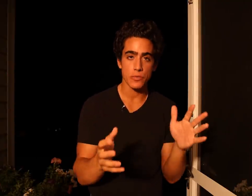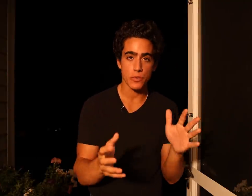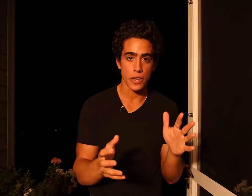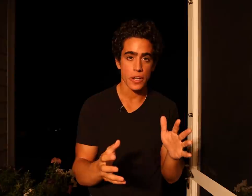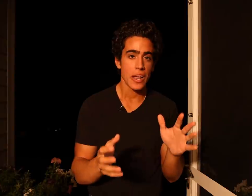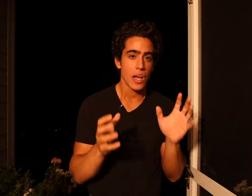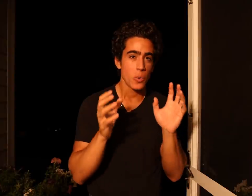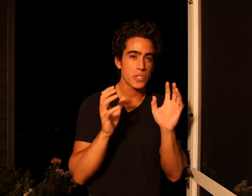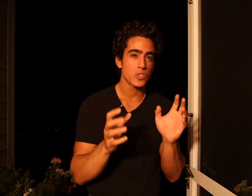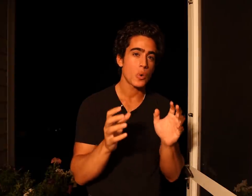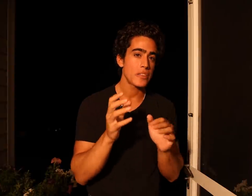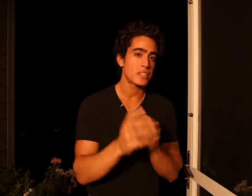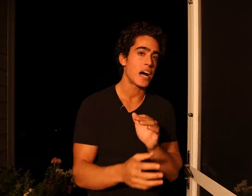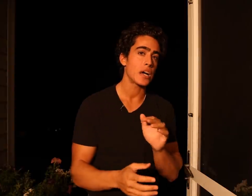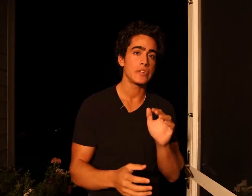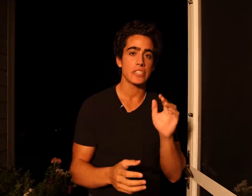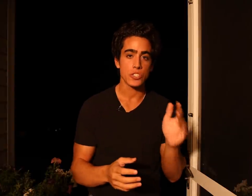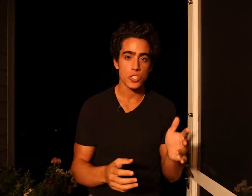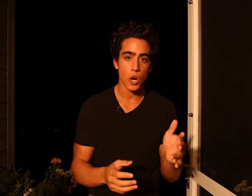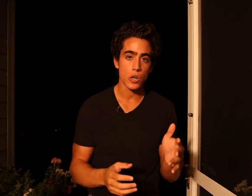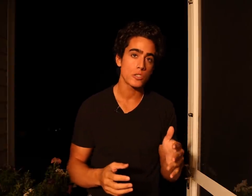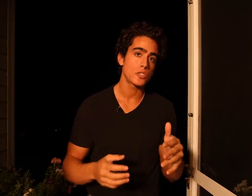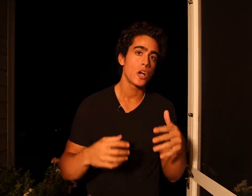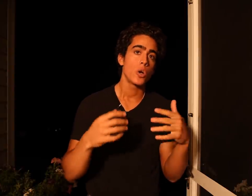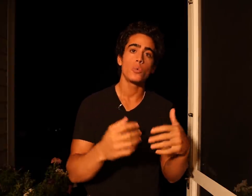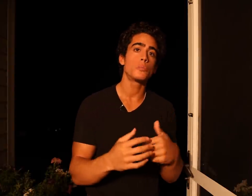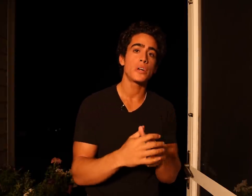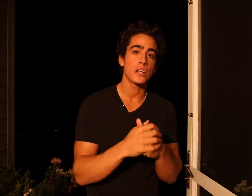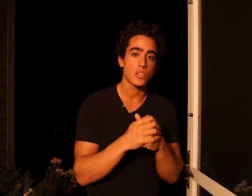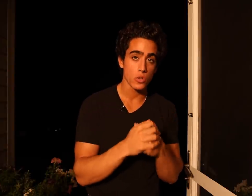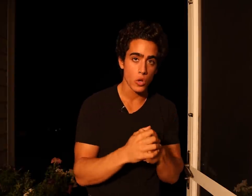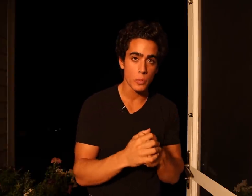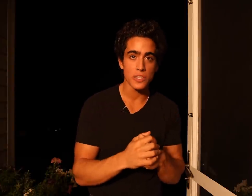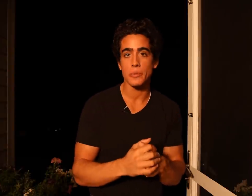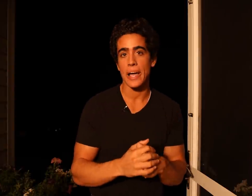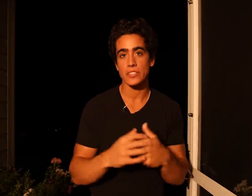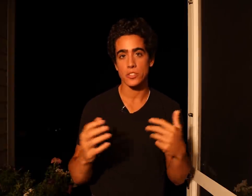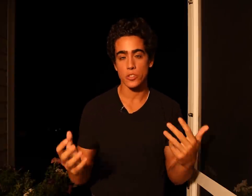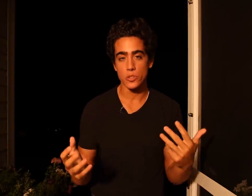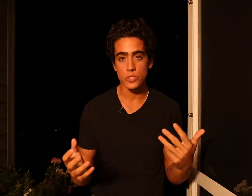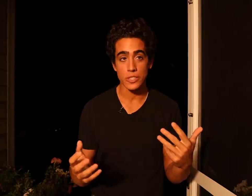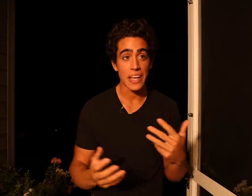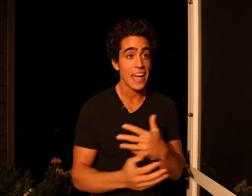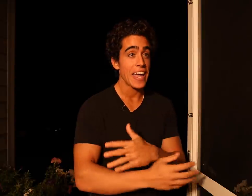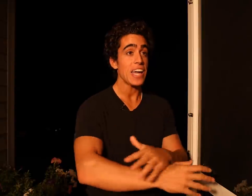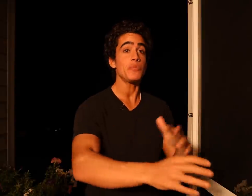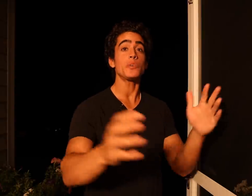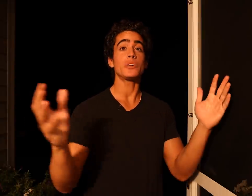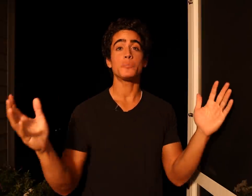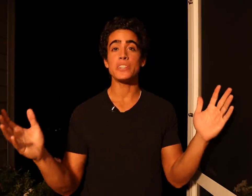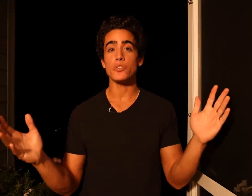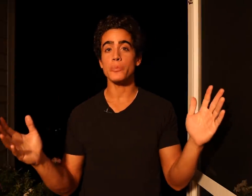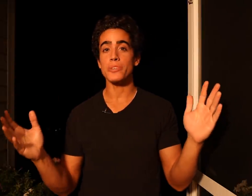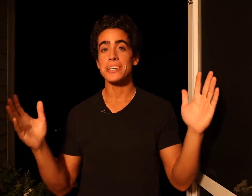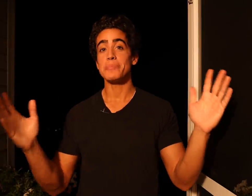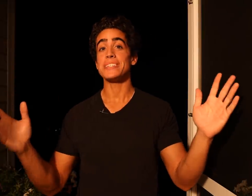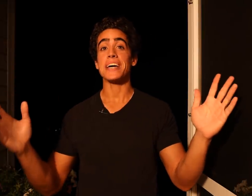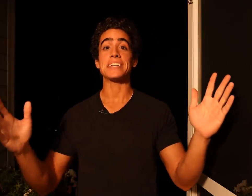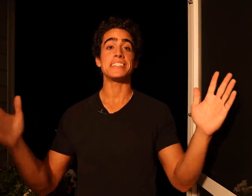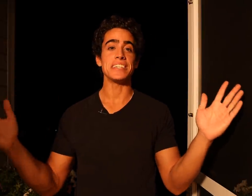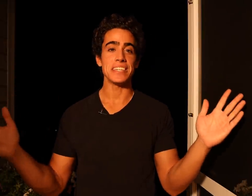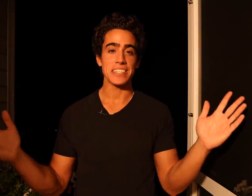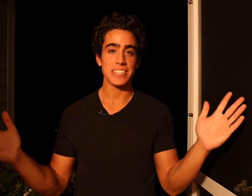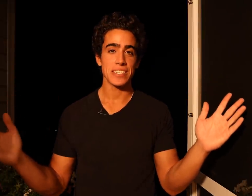very different, which is why the tyrants in charge will bring us globalism as a solution. Everyone's miserable